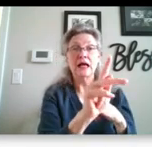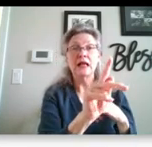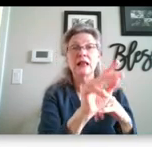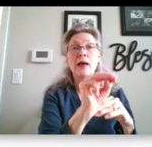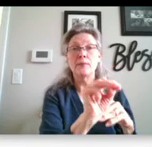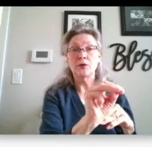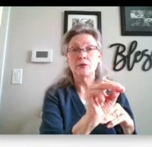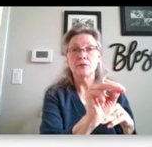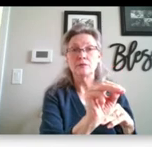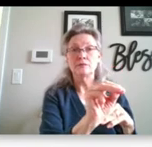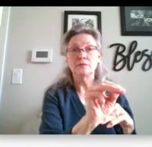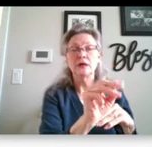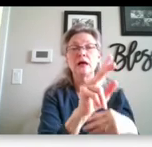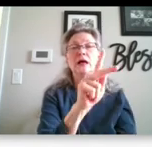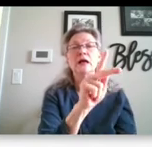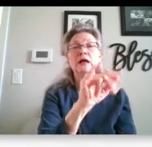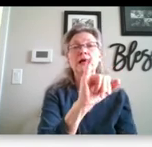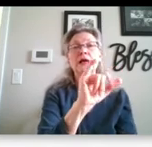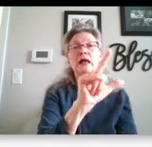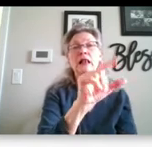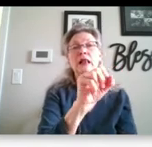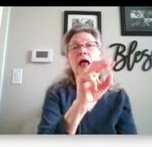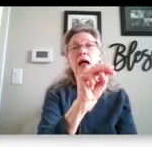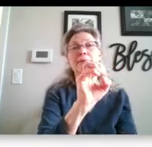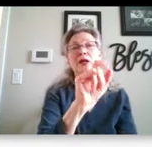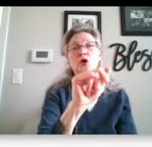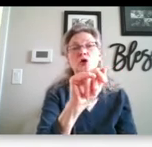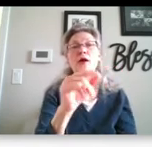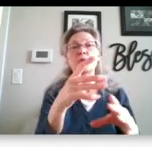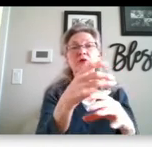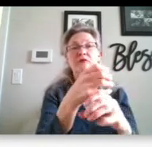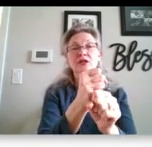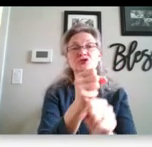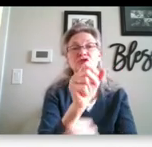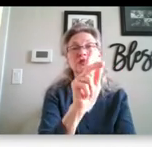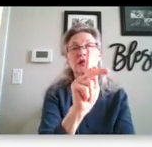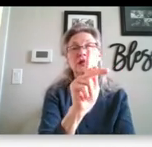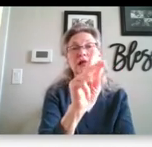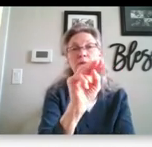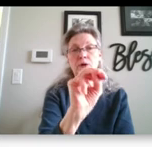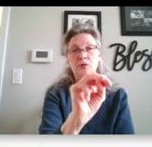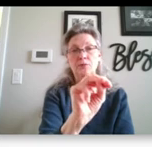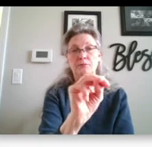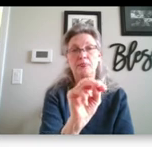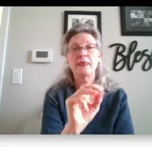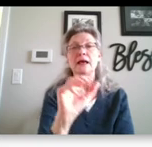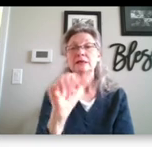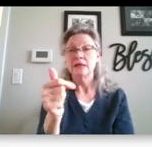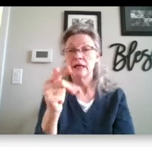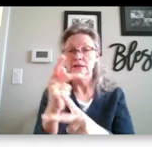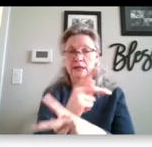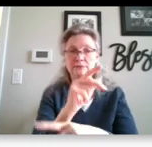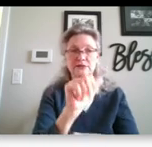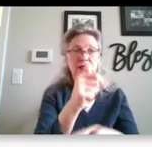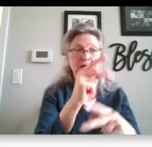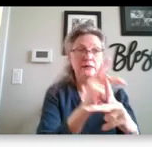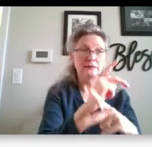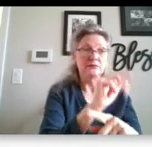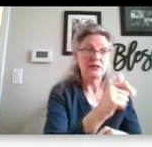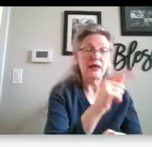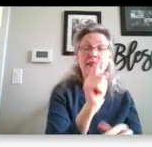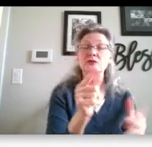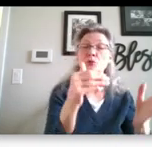a kilometer relate to each other? I see that it's 3 positions, so that's 10 times 10 times 10. That's 1,000.